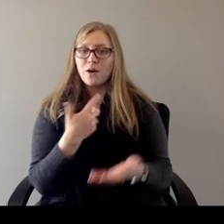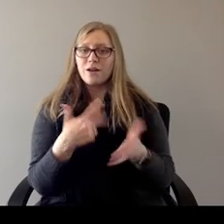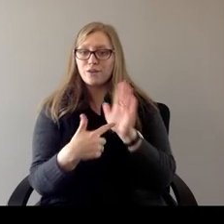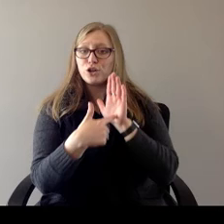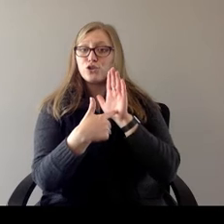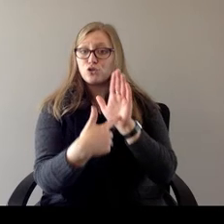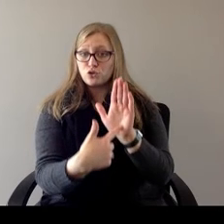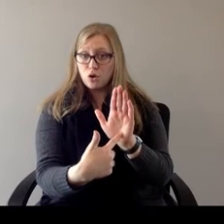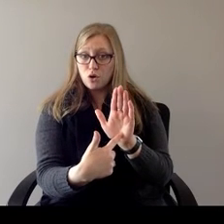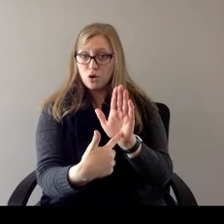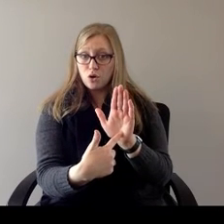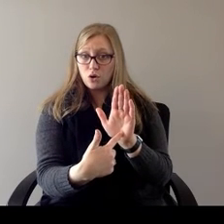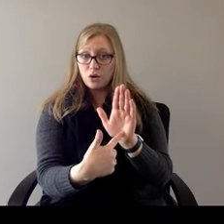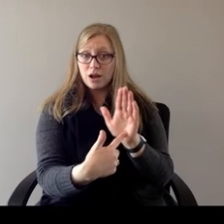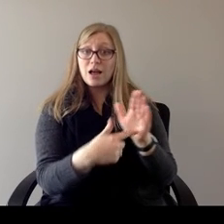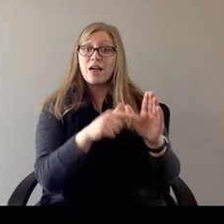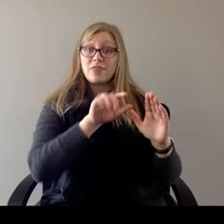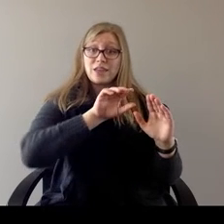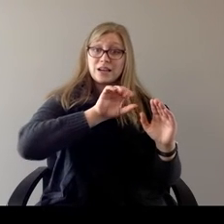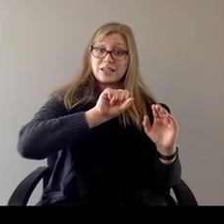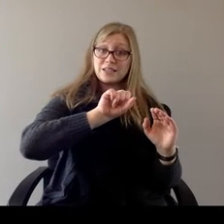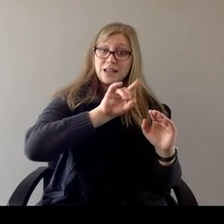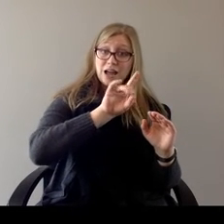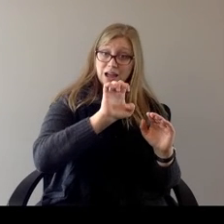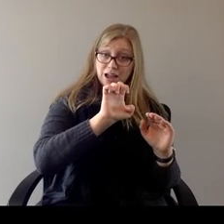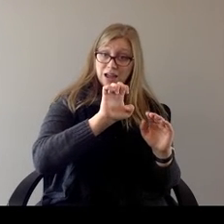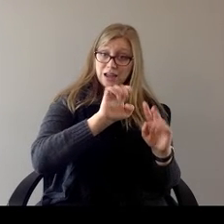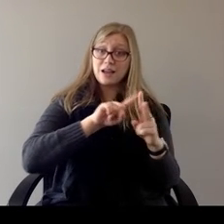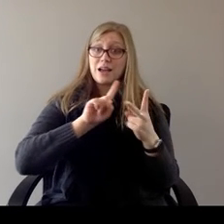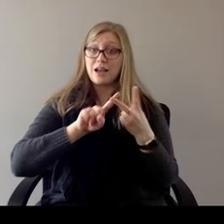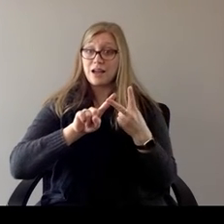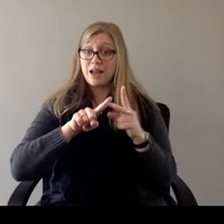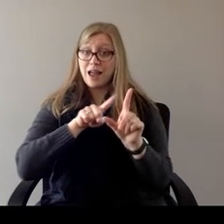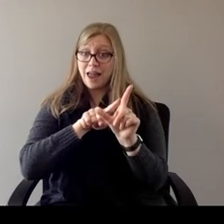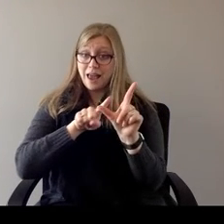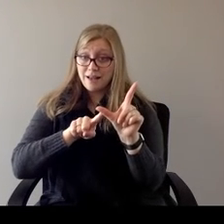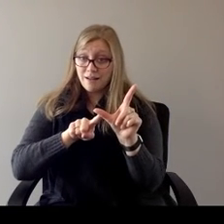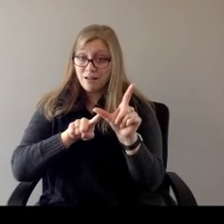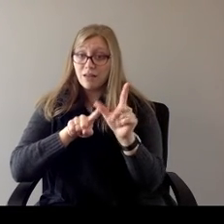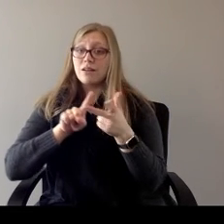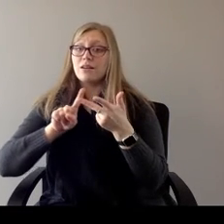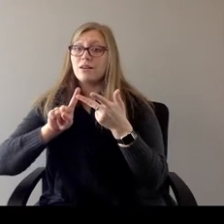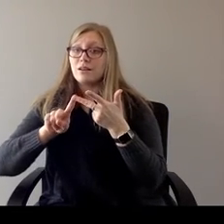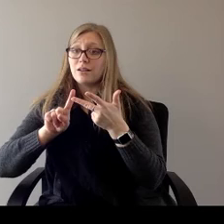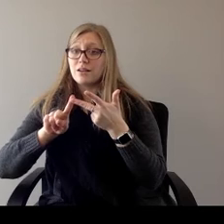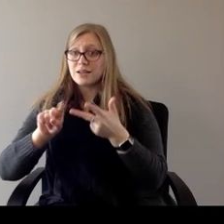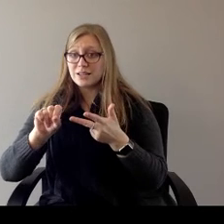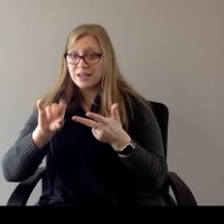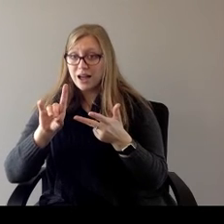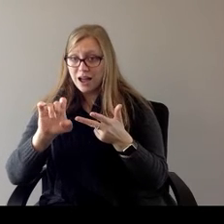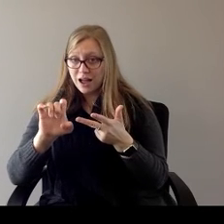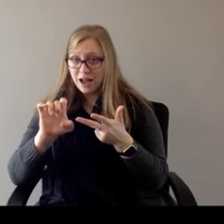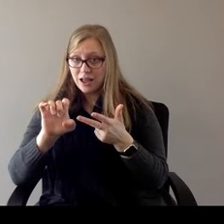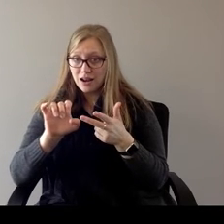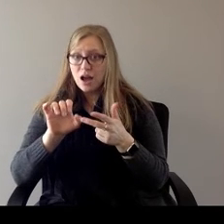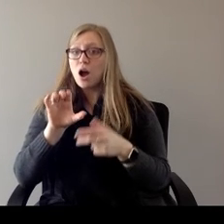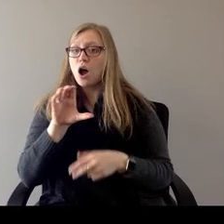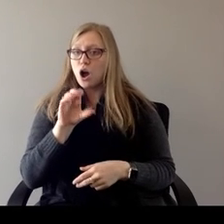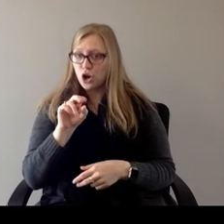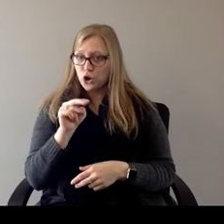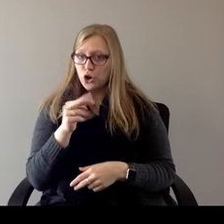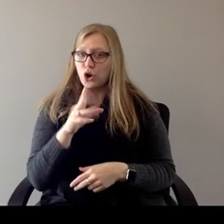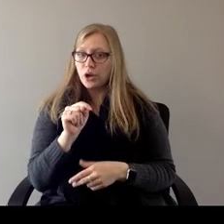the angle, and the side are congruent. So therefore, we know the triangle XYZ is congruent to